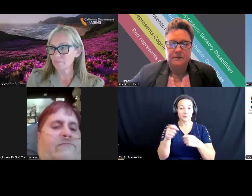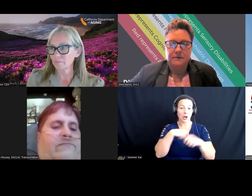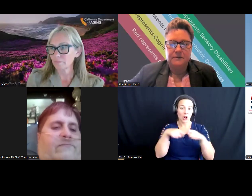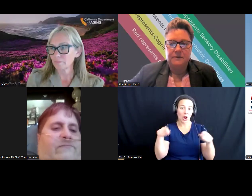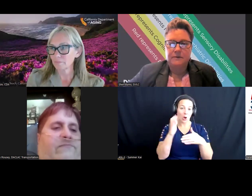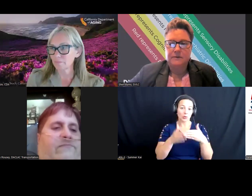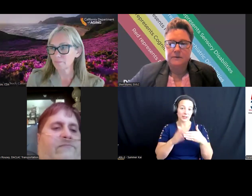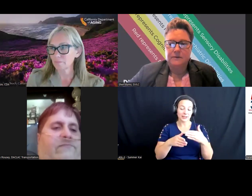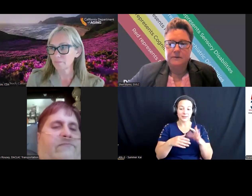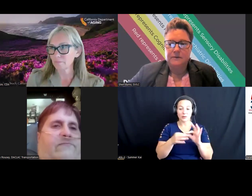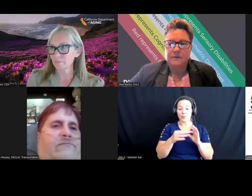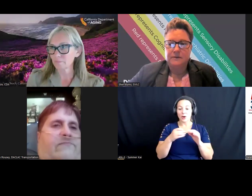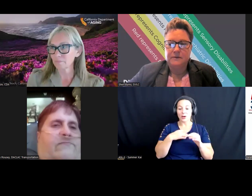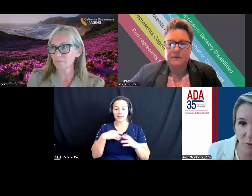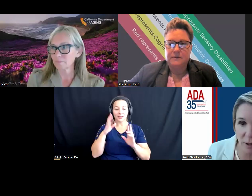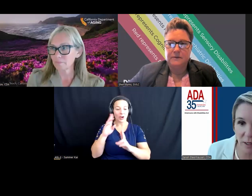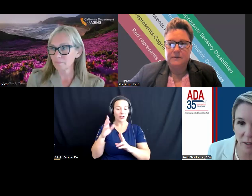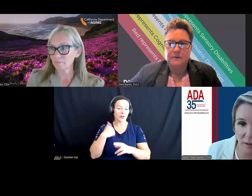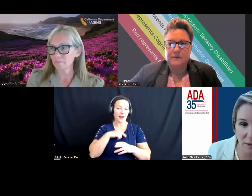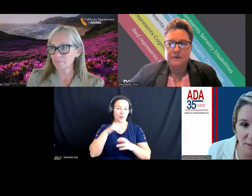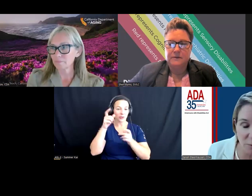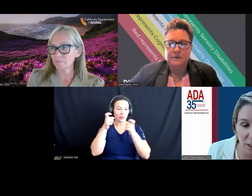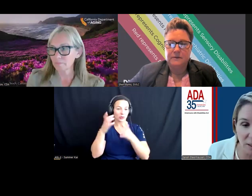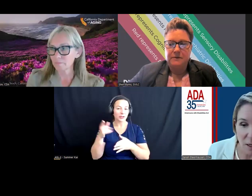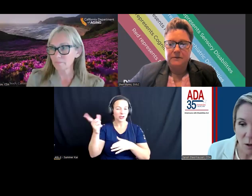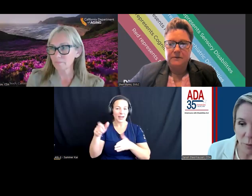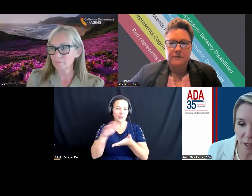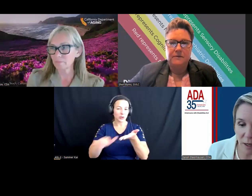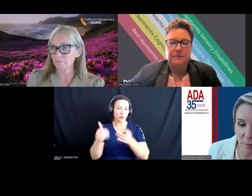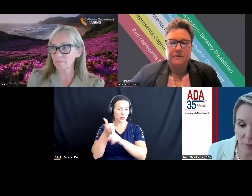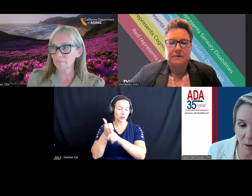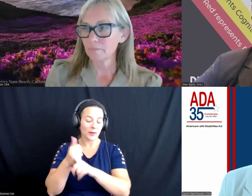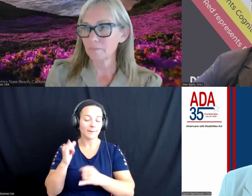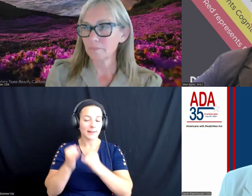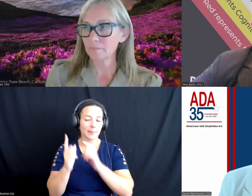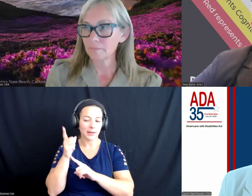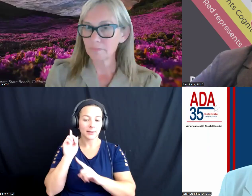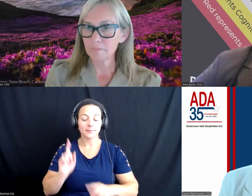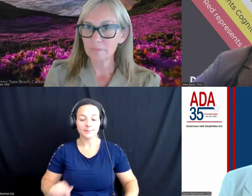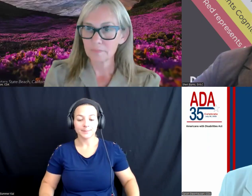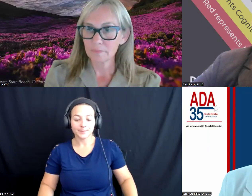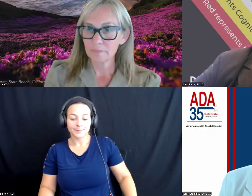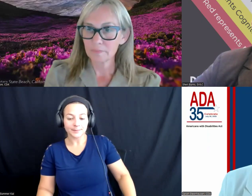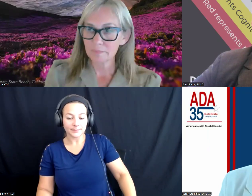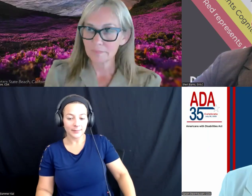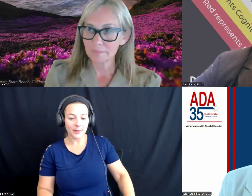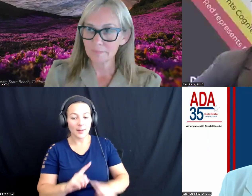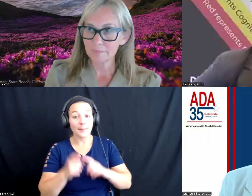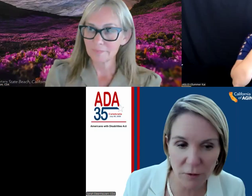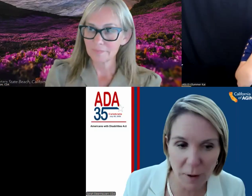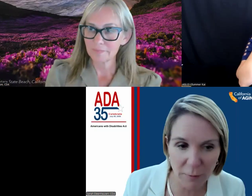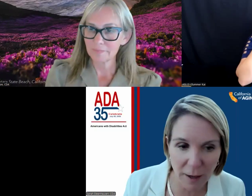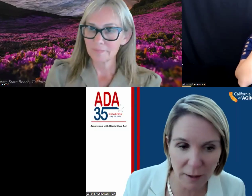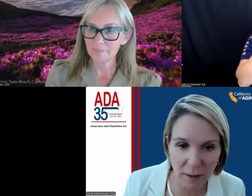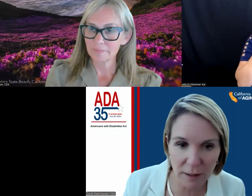of our director, Susan DeMorris, because she had to step away at the last minute. But just tremendously grateful for the